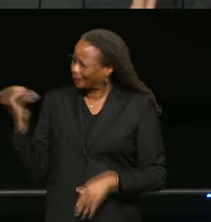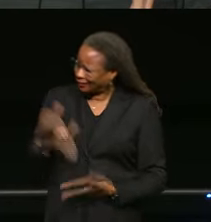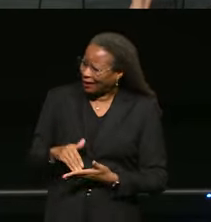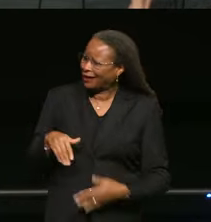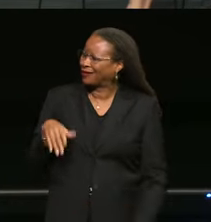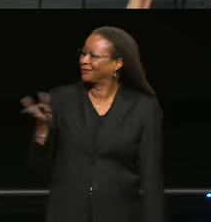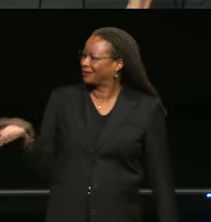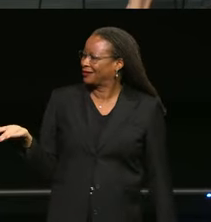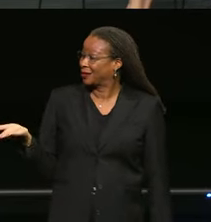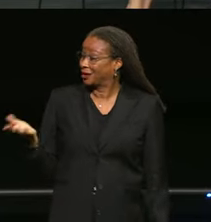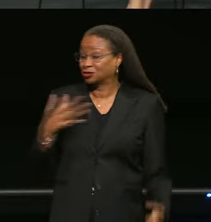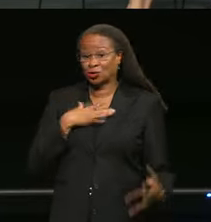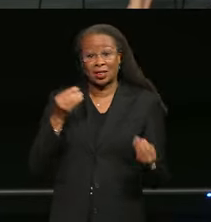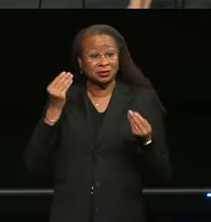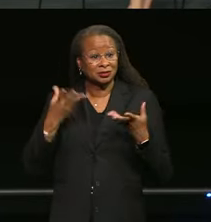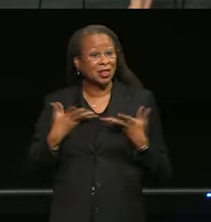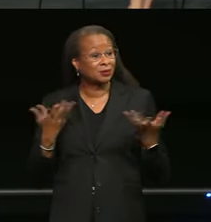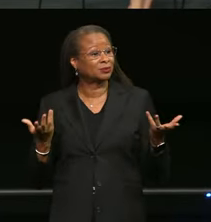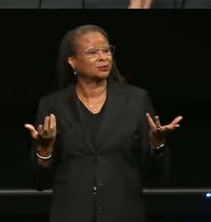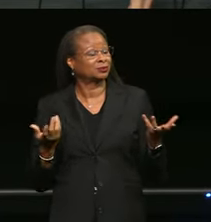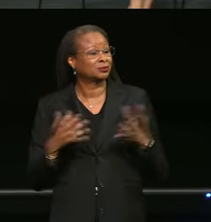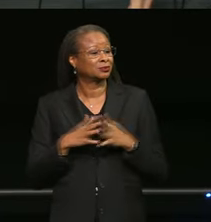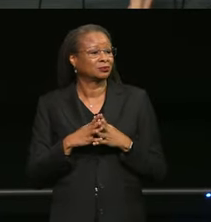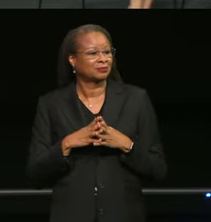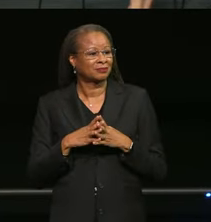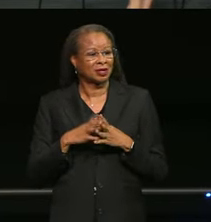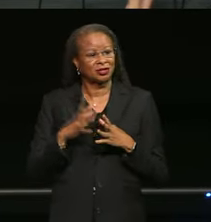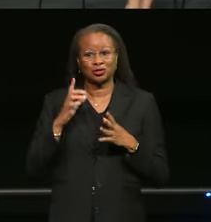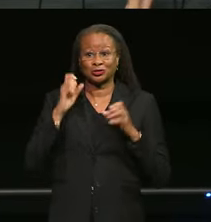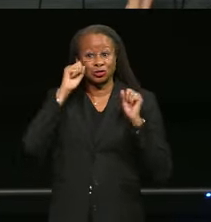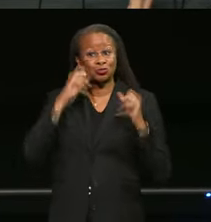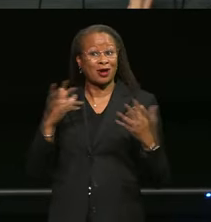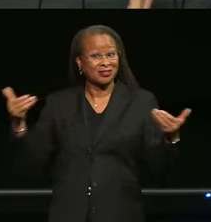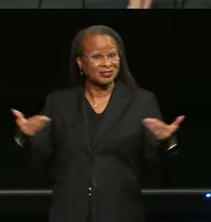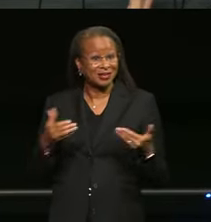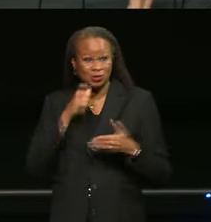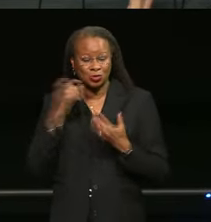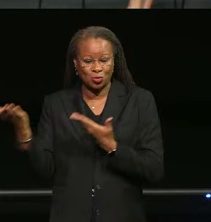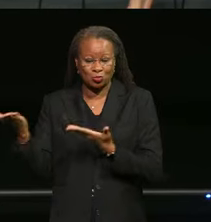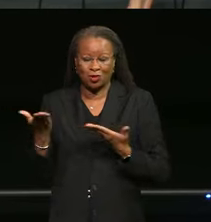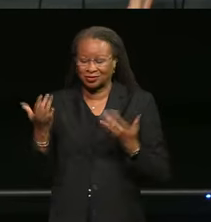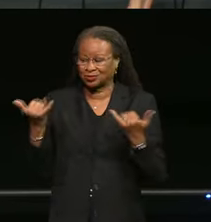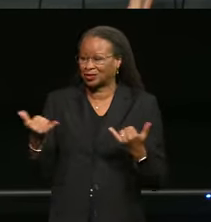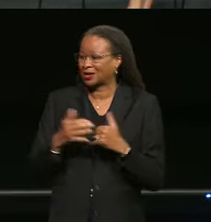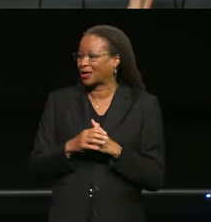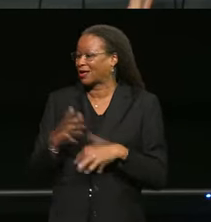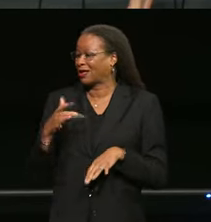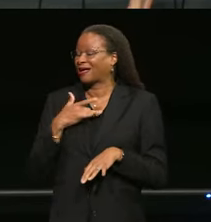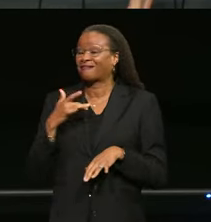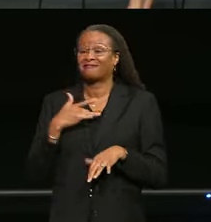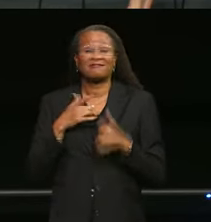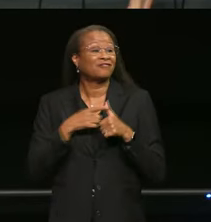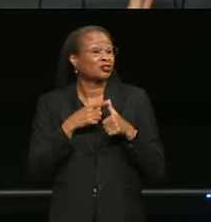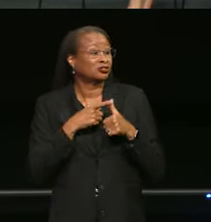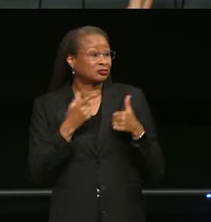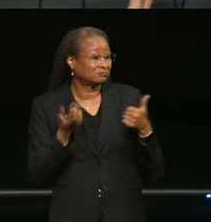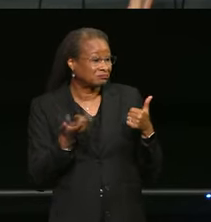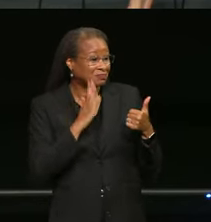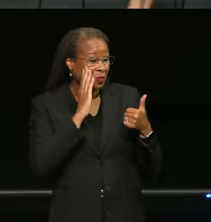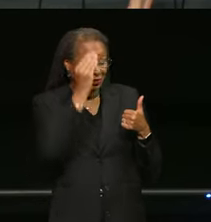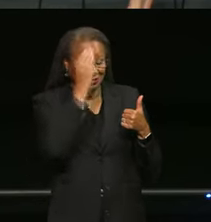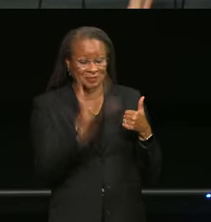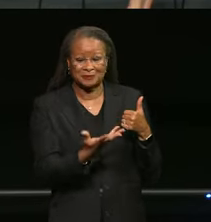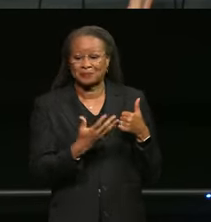Another empty chair. Would you like to tell us of your surprise guest you brought today? Well, I first will say, you